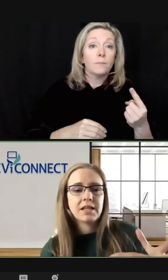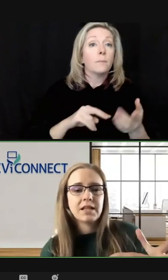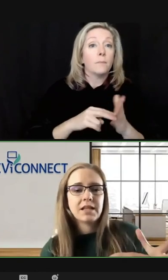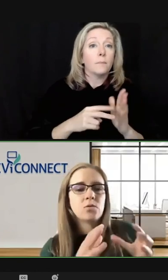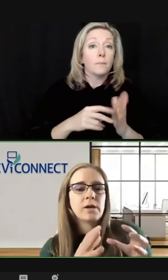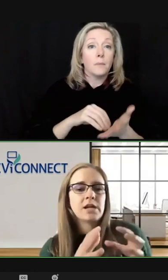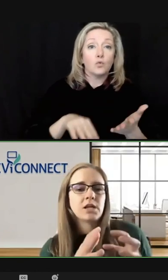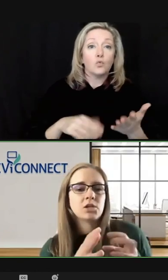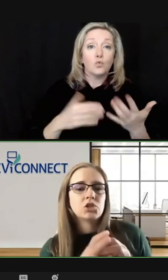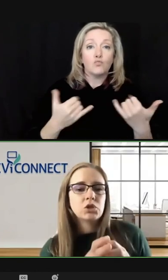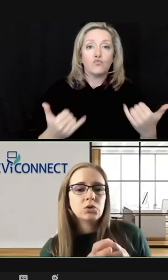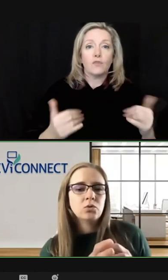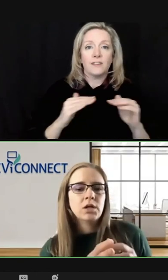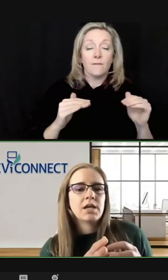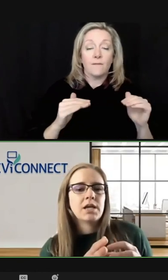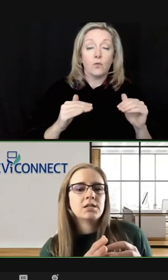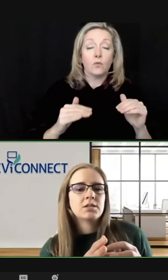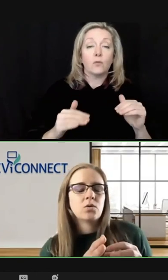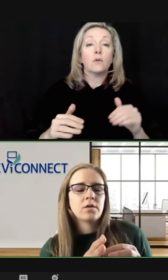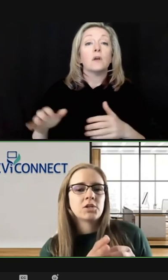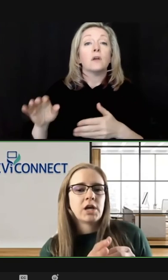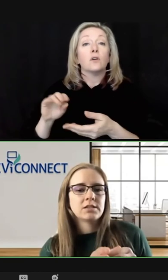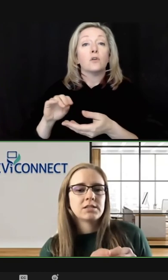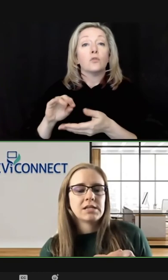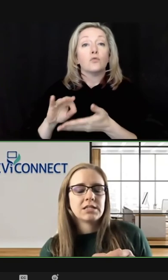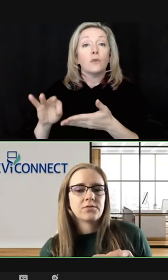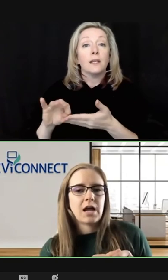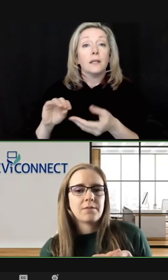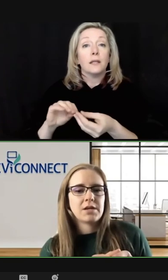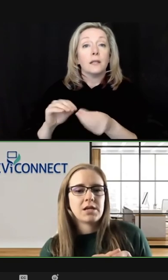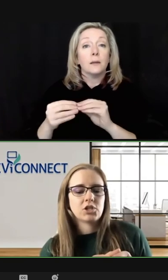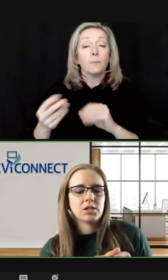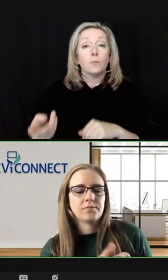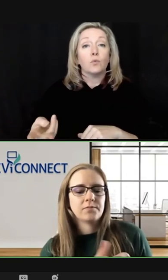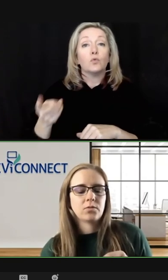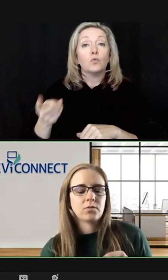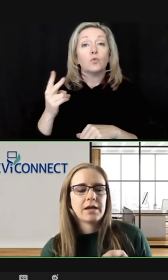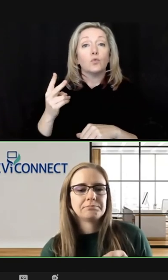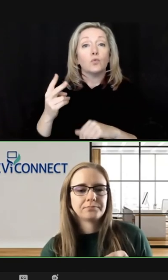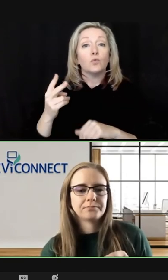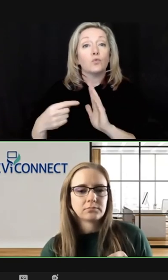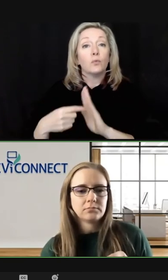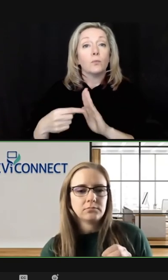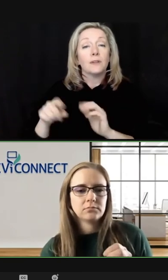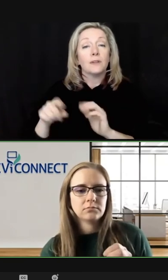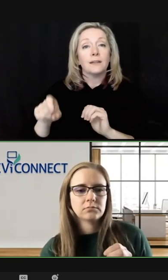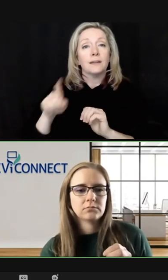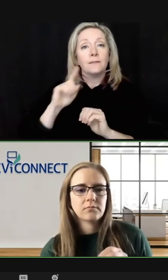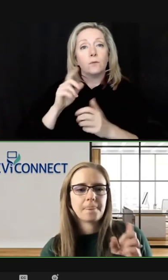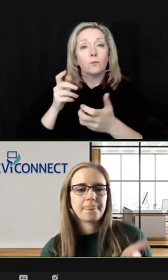present level, and rating 2 is the child's needs for accommodation, okay?